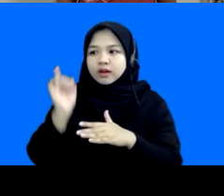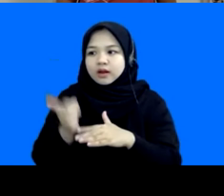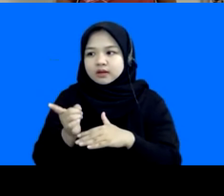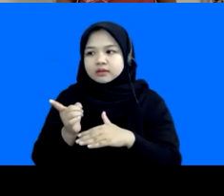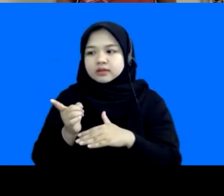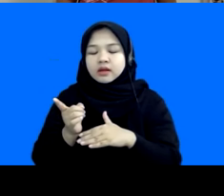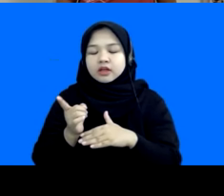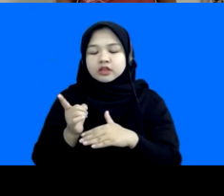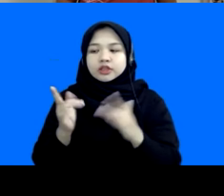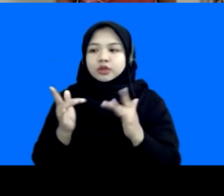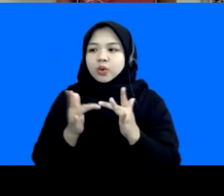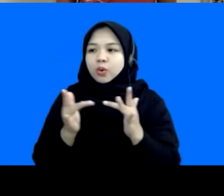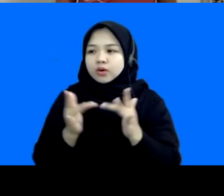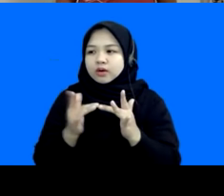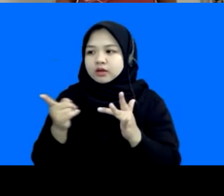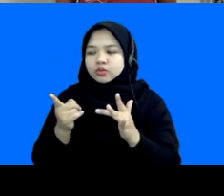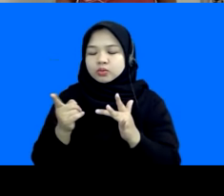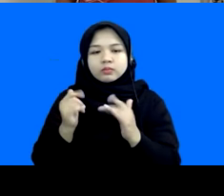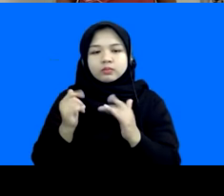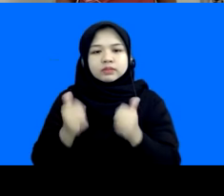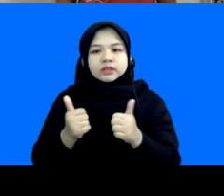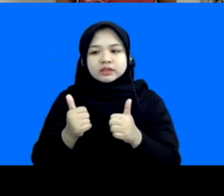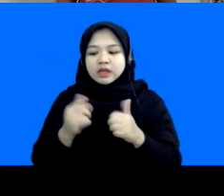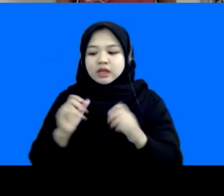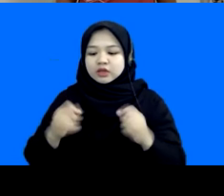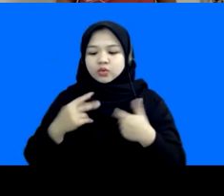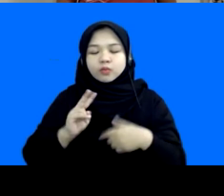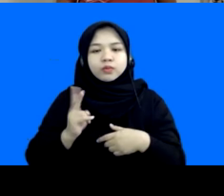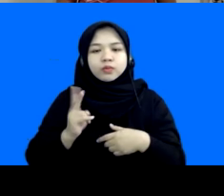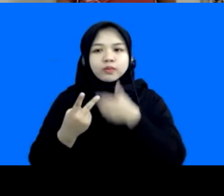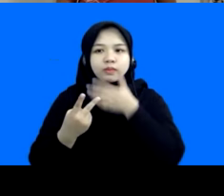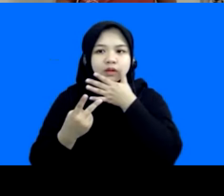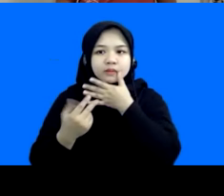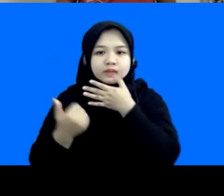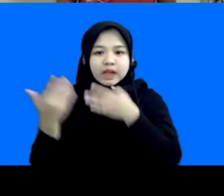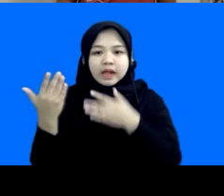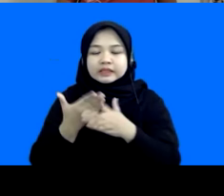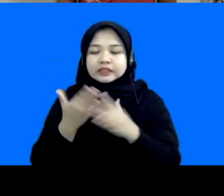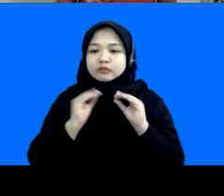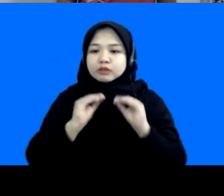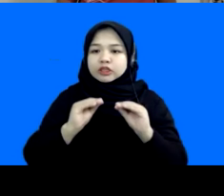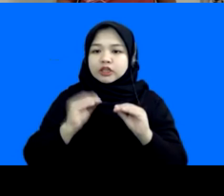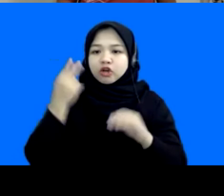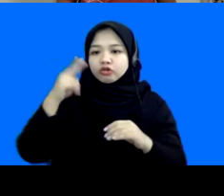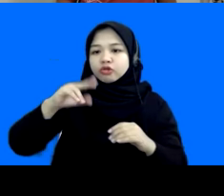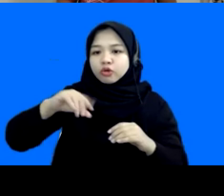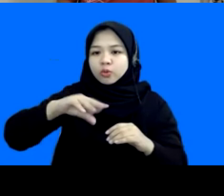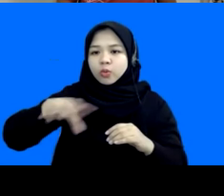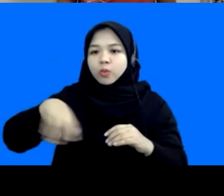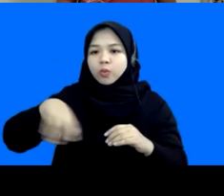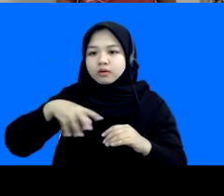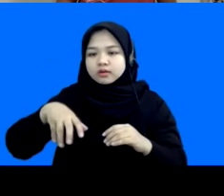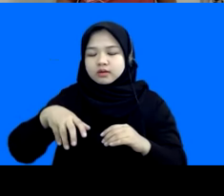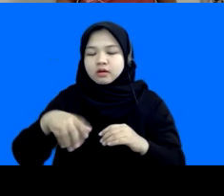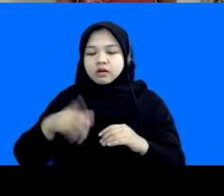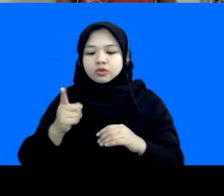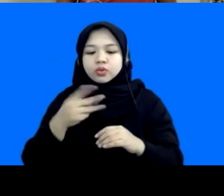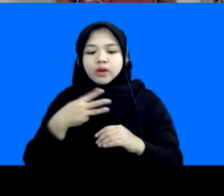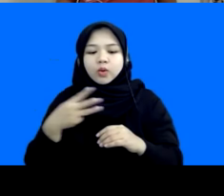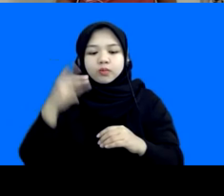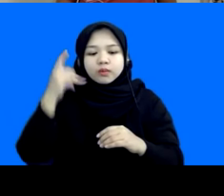important as accessing education. And for families, being part of the knowledge economy, the digital economy that's